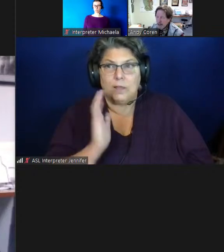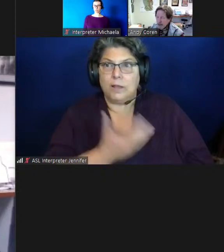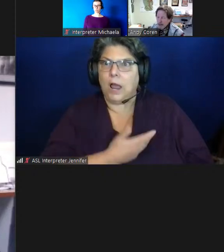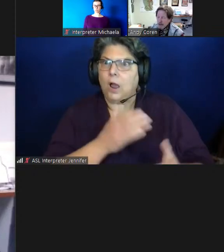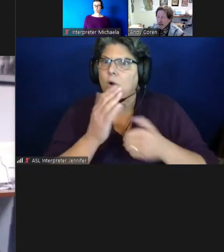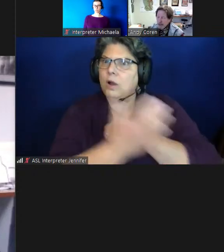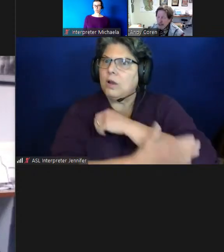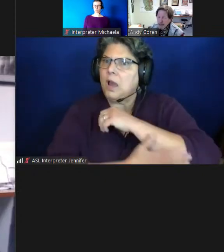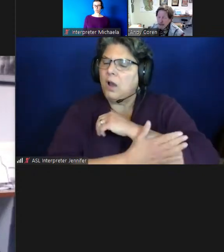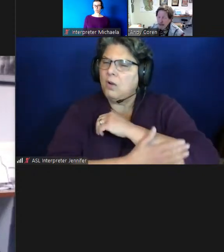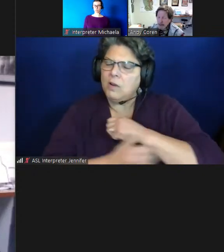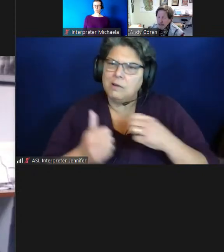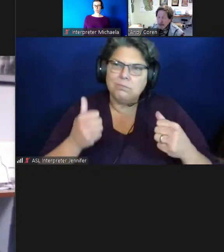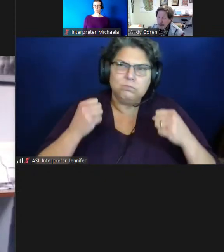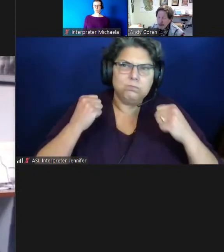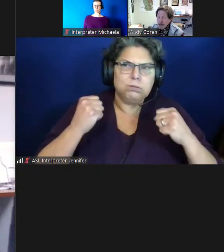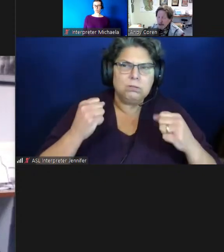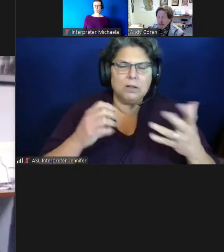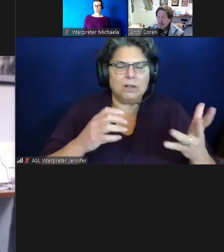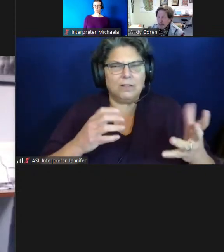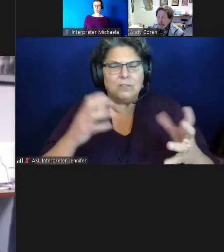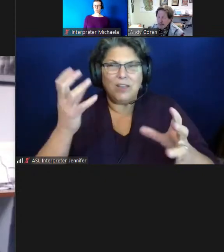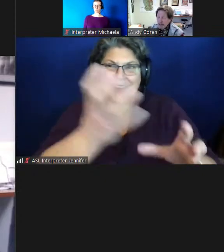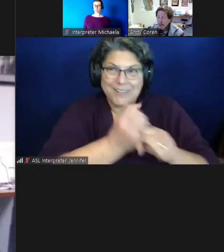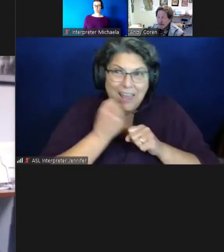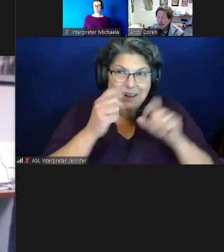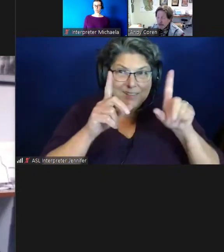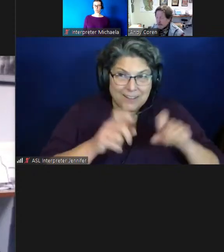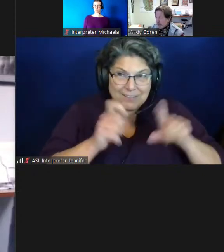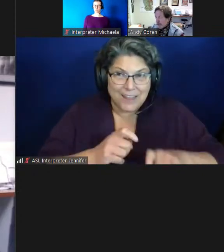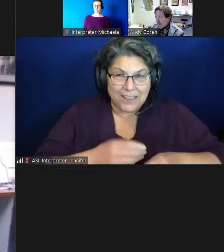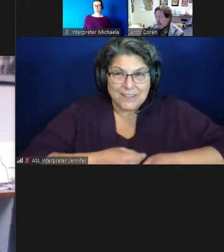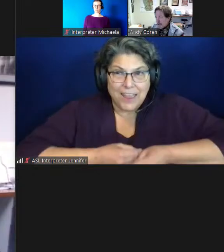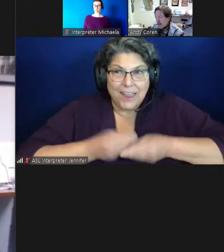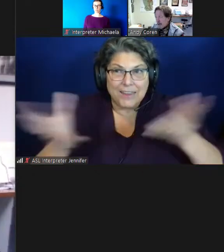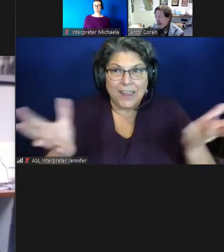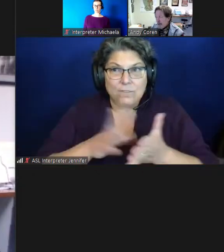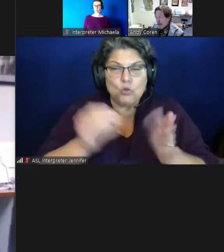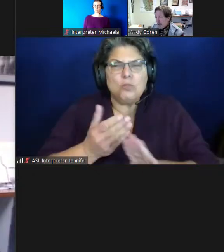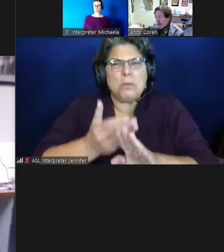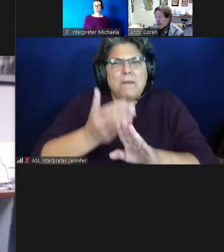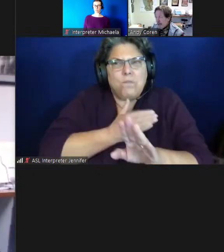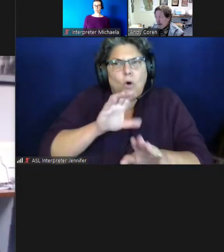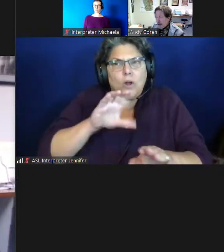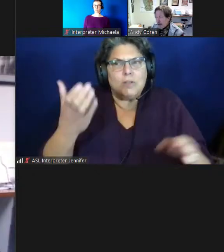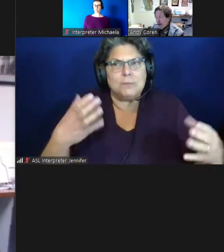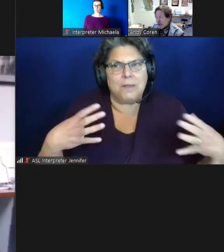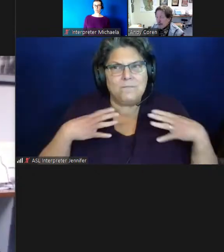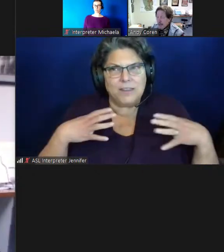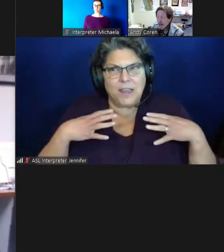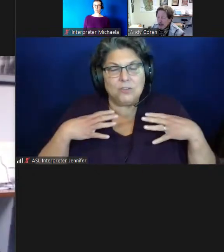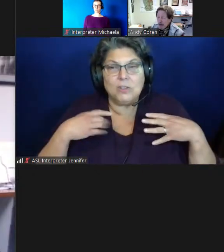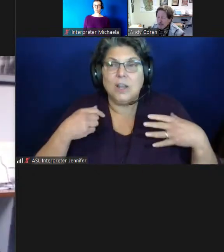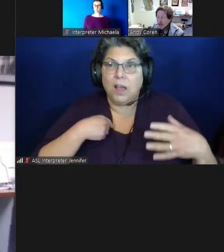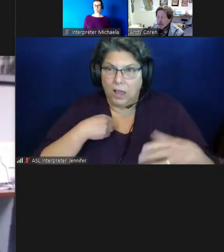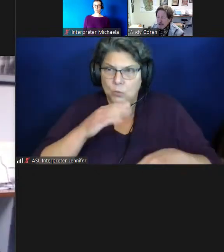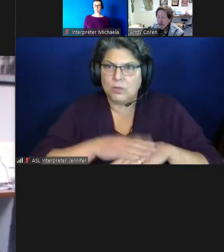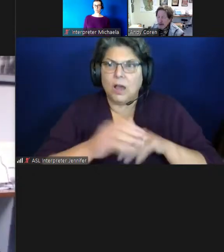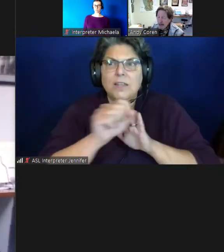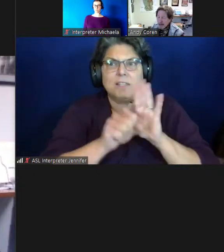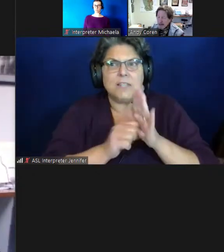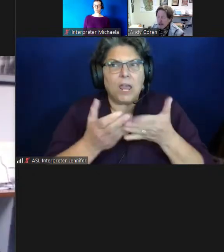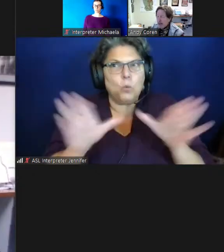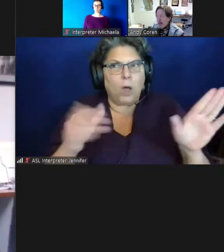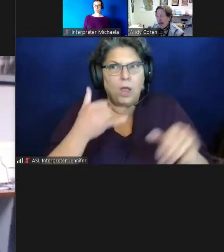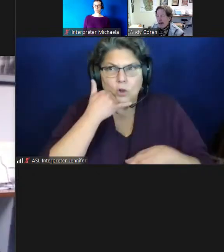in getting those and getting them out to the students before they even left at Christmas. I was on the statewide calls with the county officers, and they